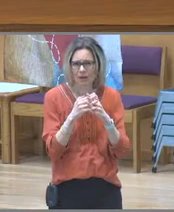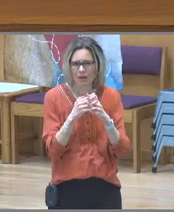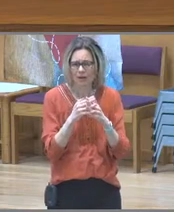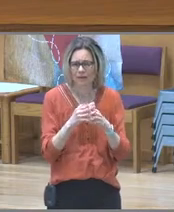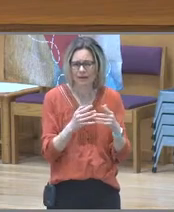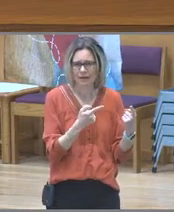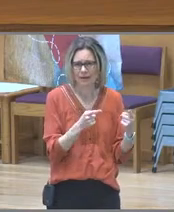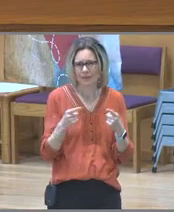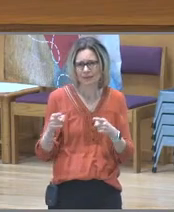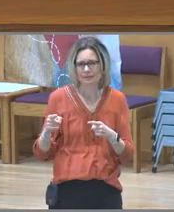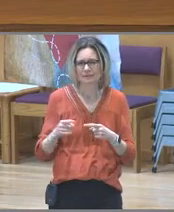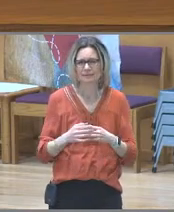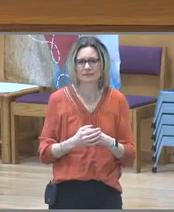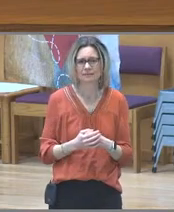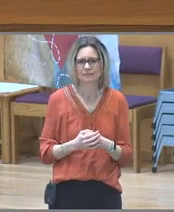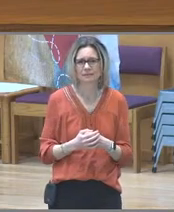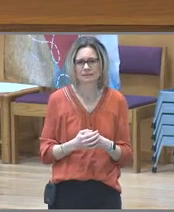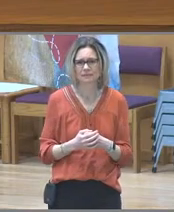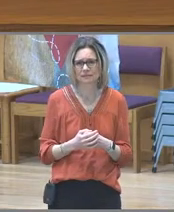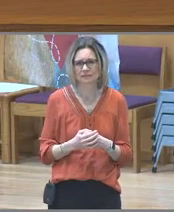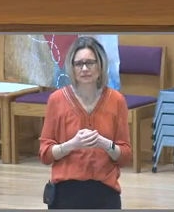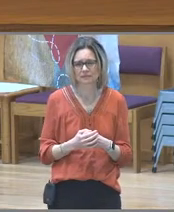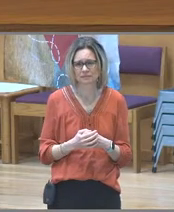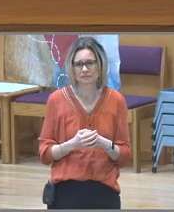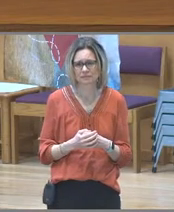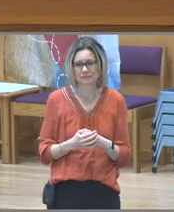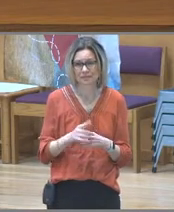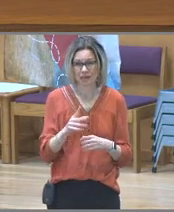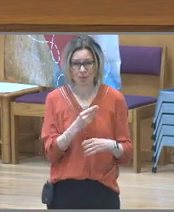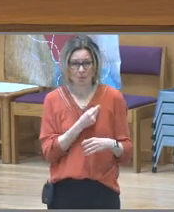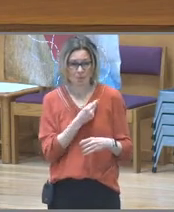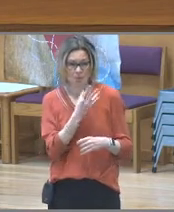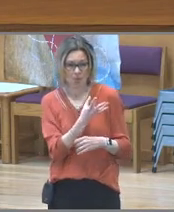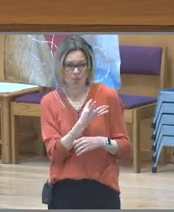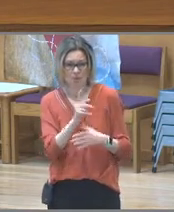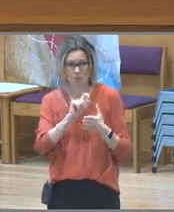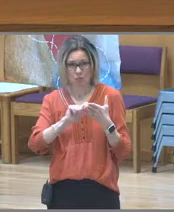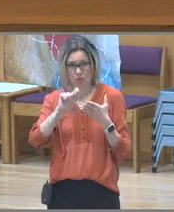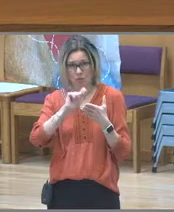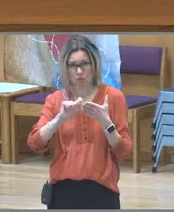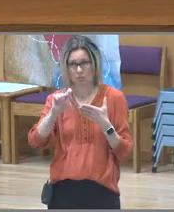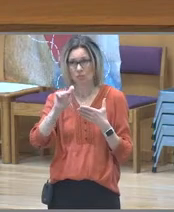occurred at that time. So this poem that he wrote